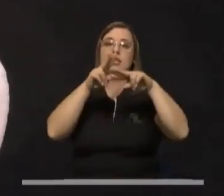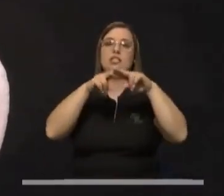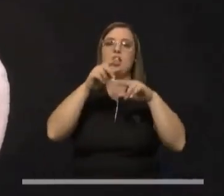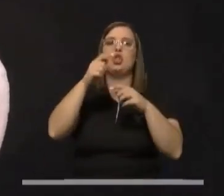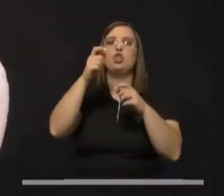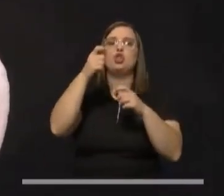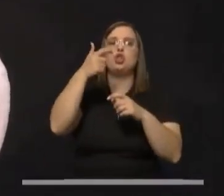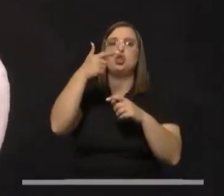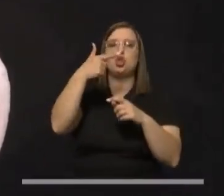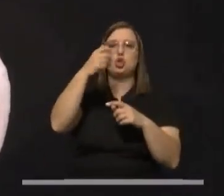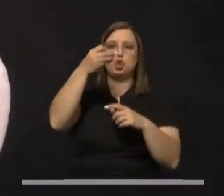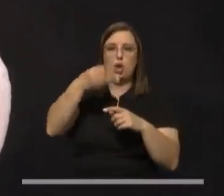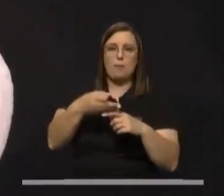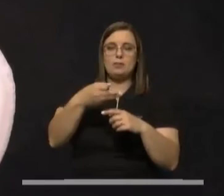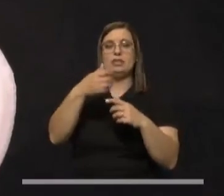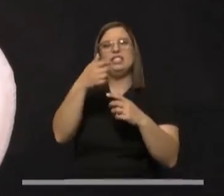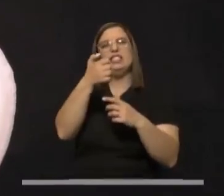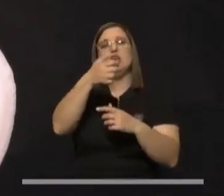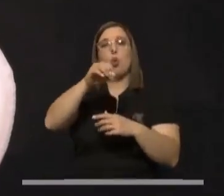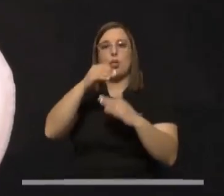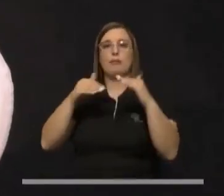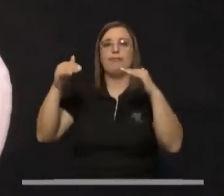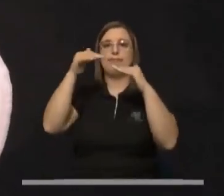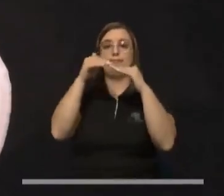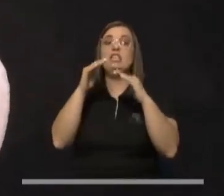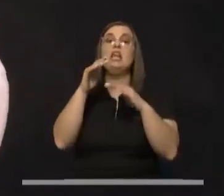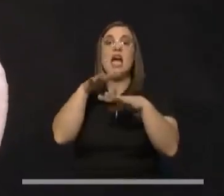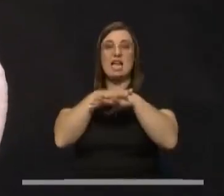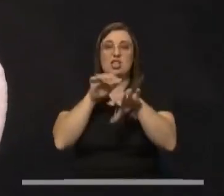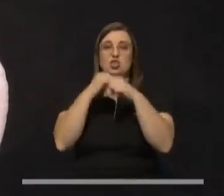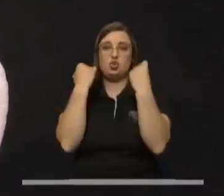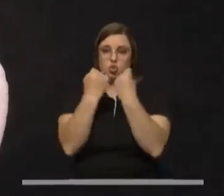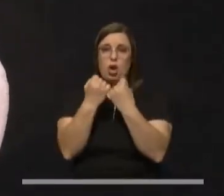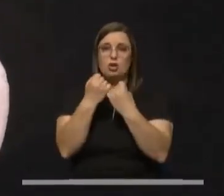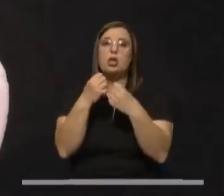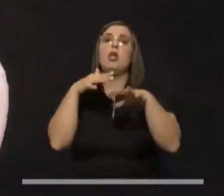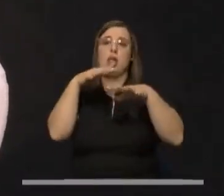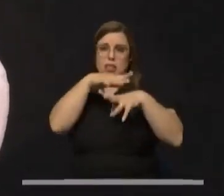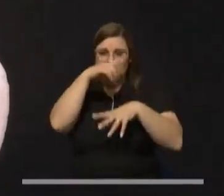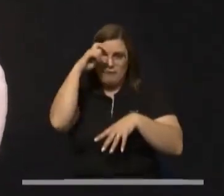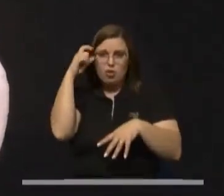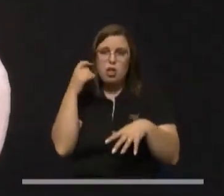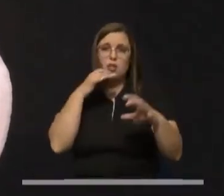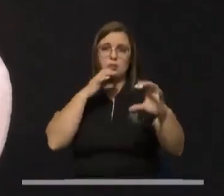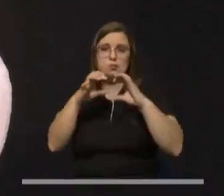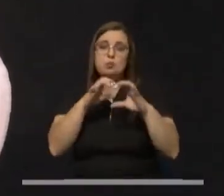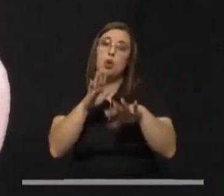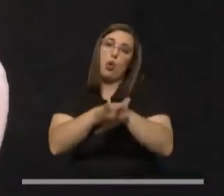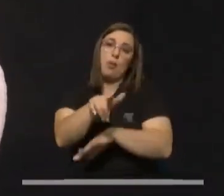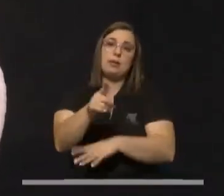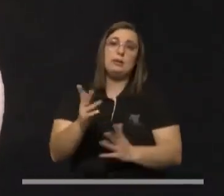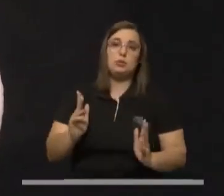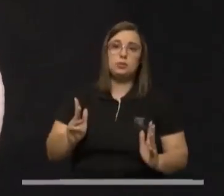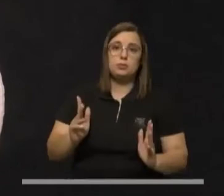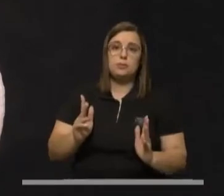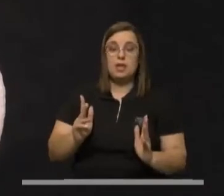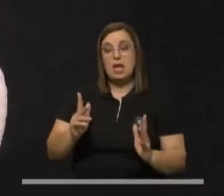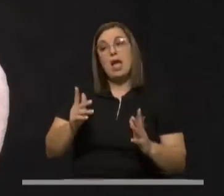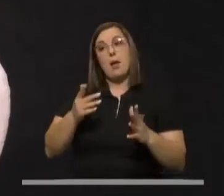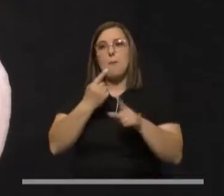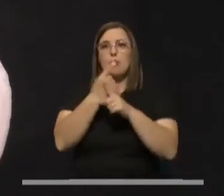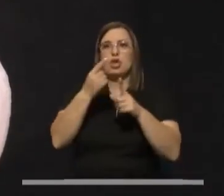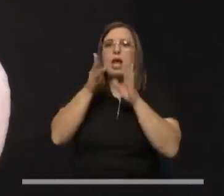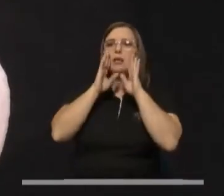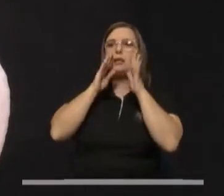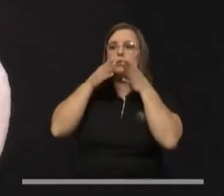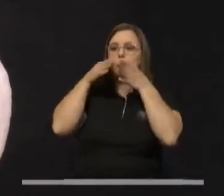in the top 50, which means that through the social networks, the difficulty in communicating. Now, for